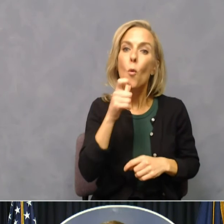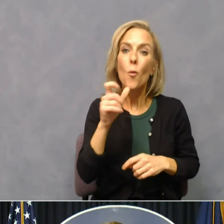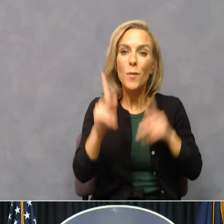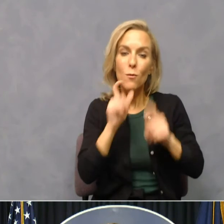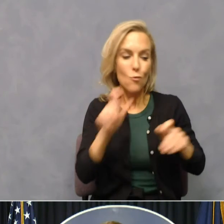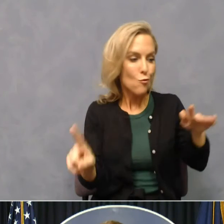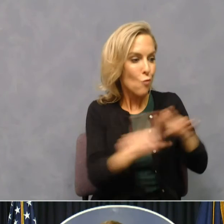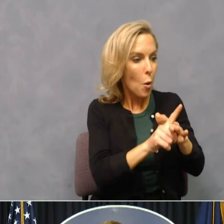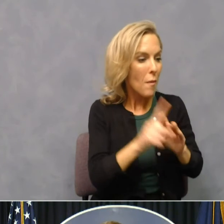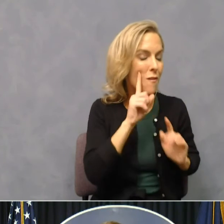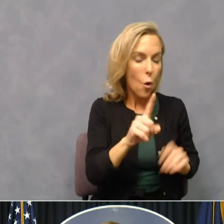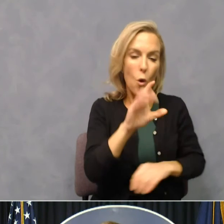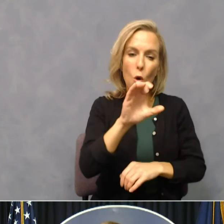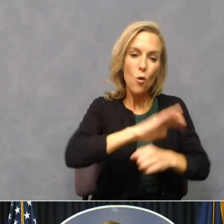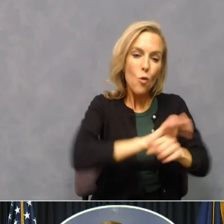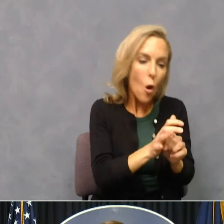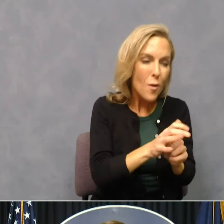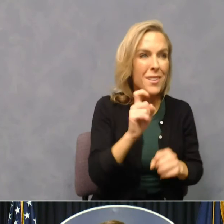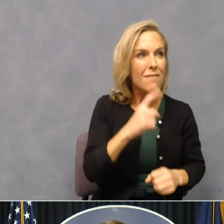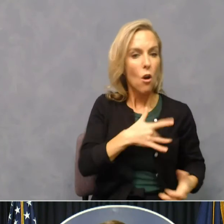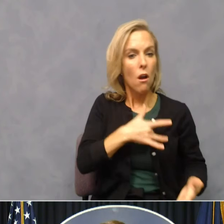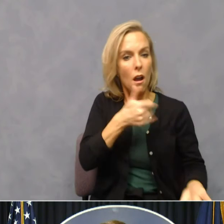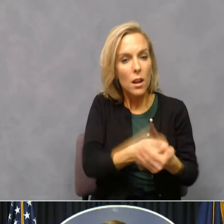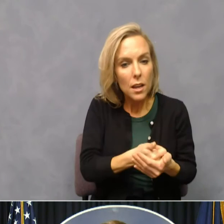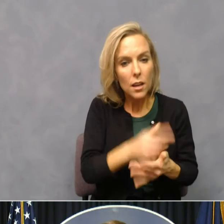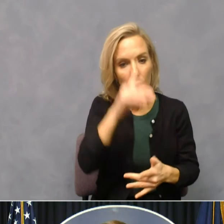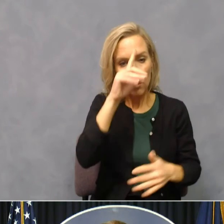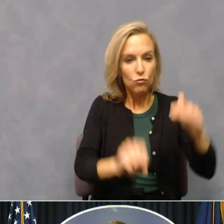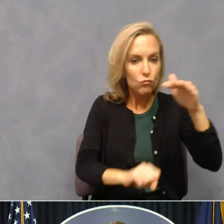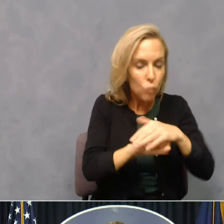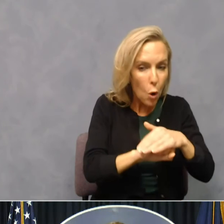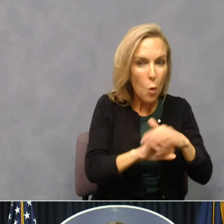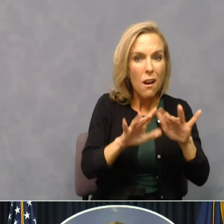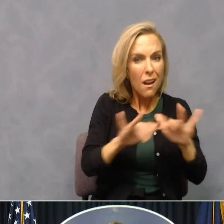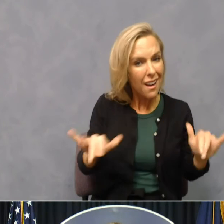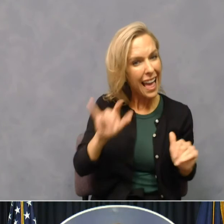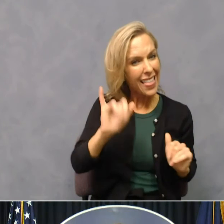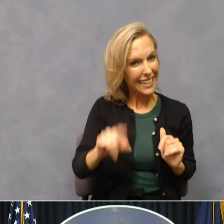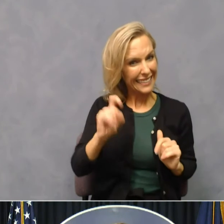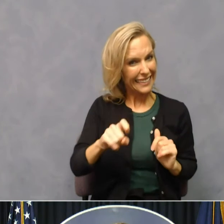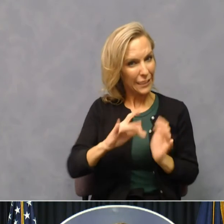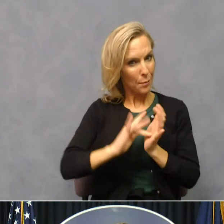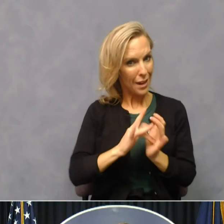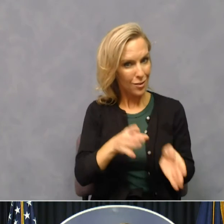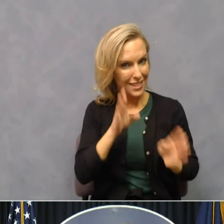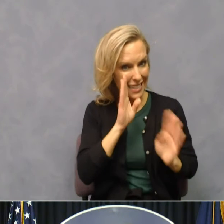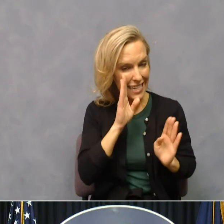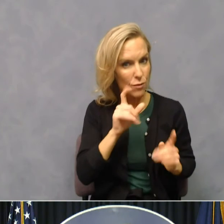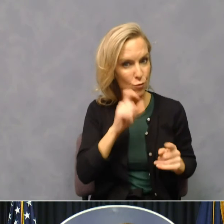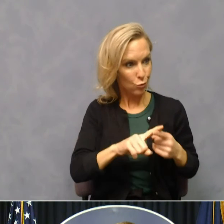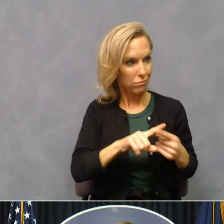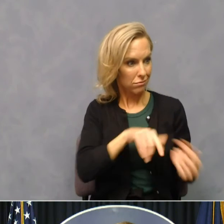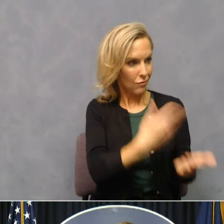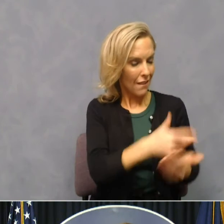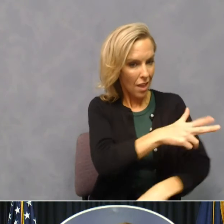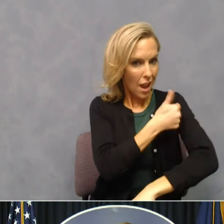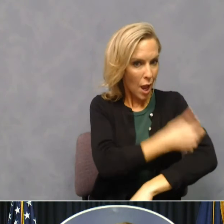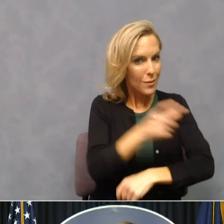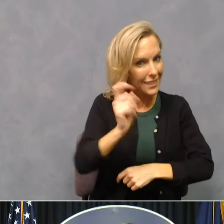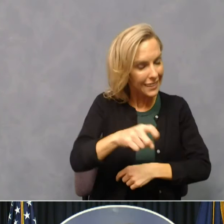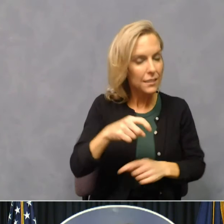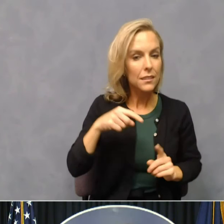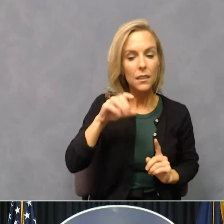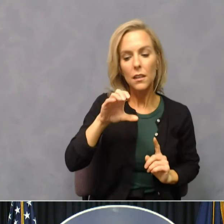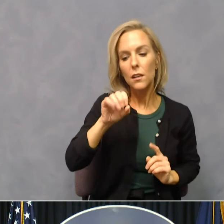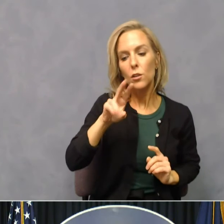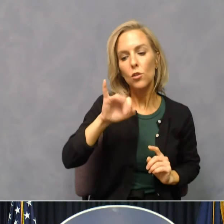and strokes and other issues that you desperately need medical attention for. We see the same thing in the COVID-19